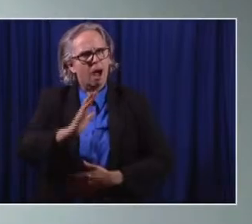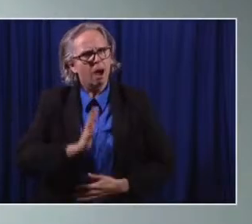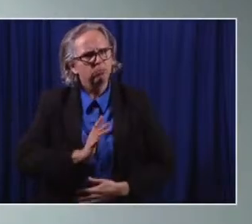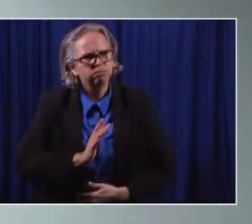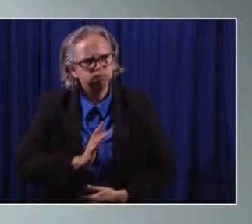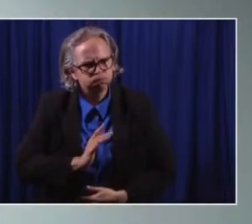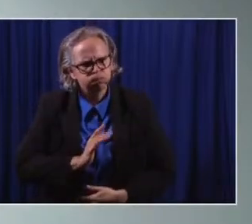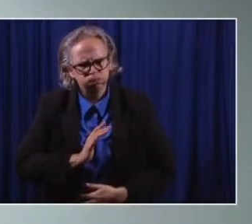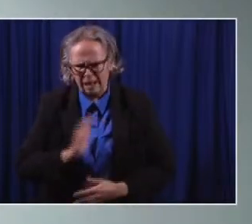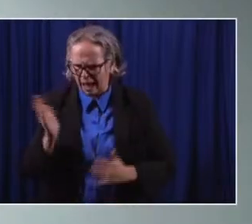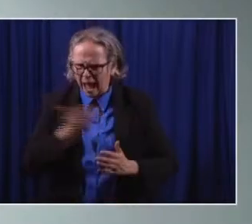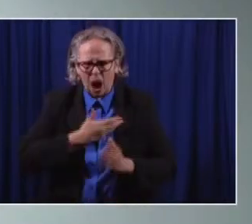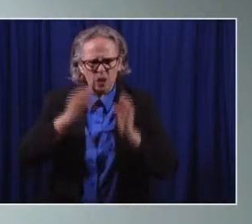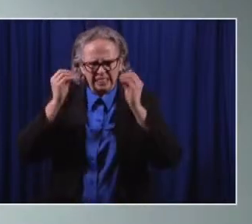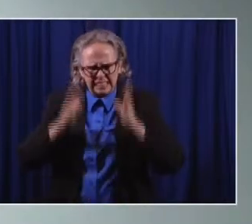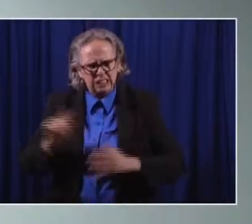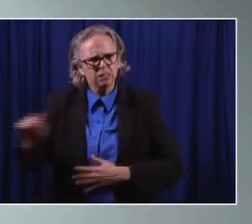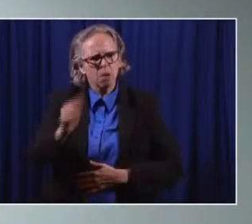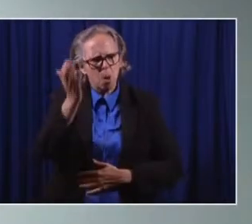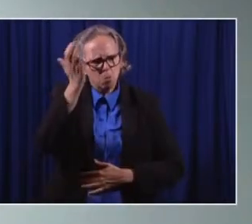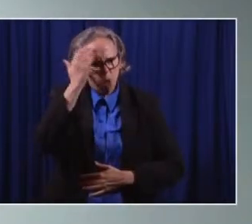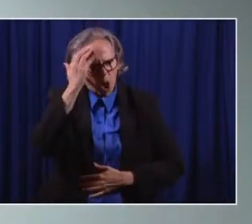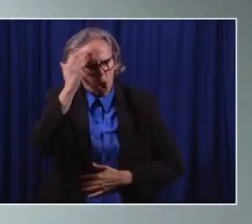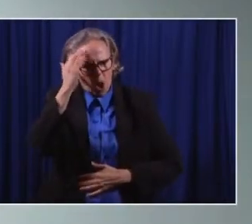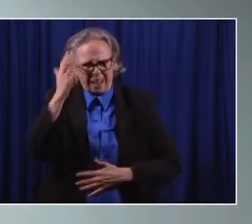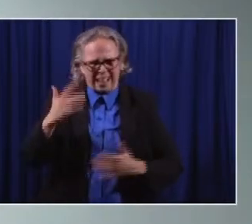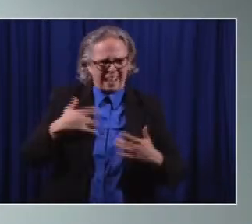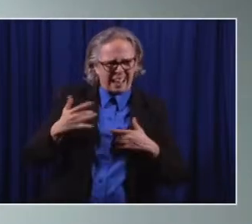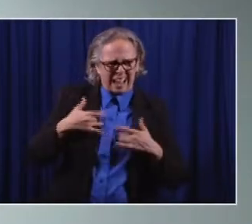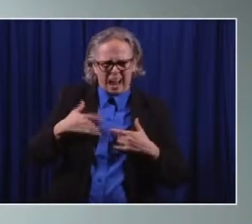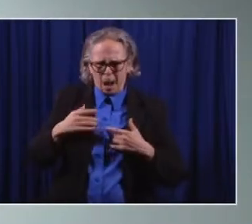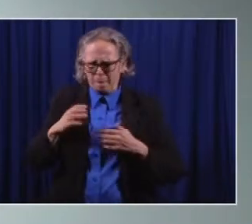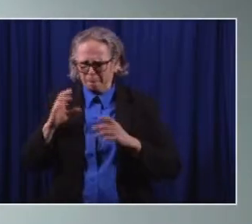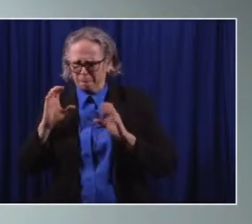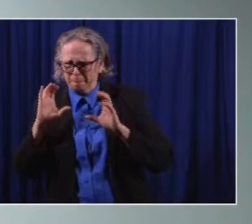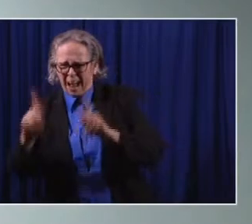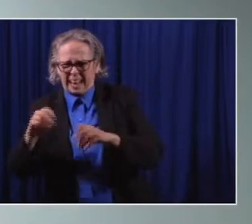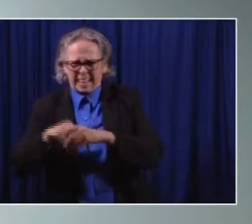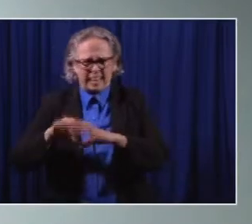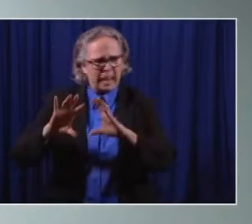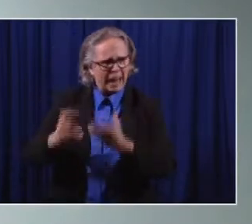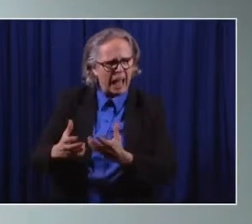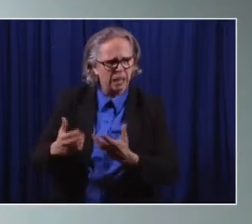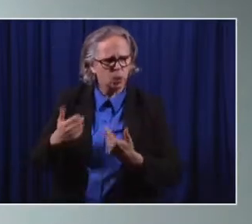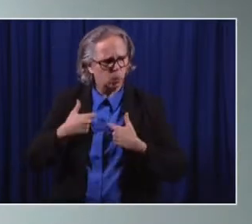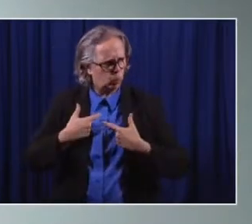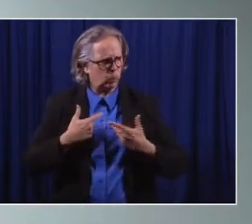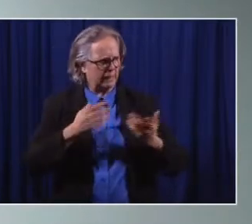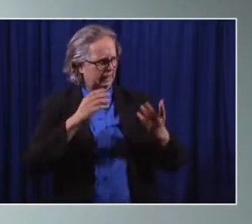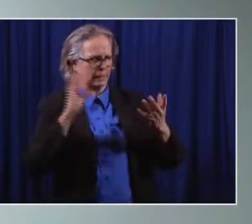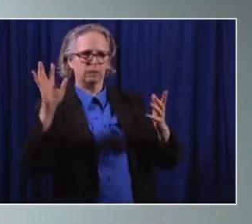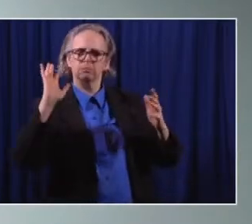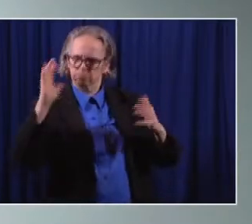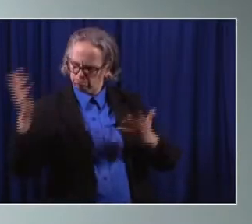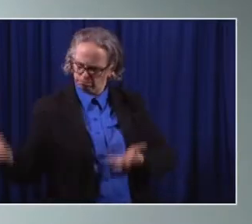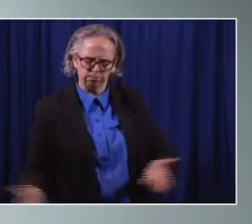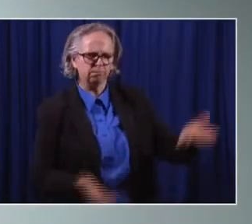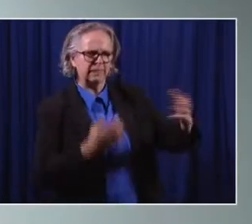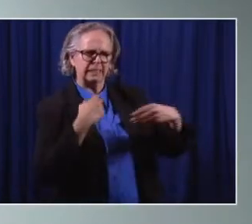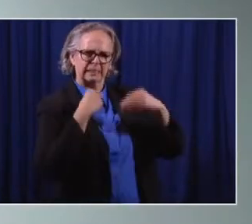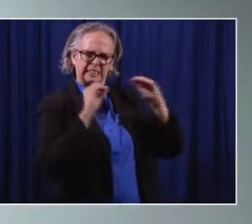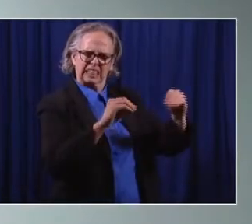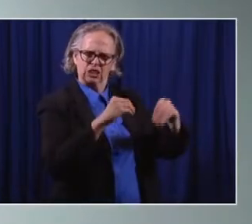had concerns about coming back as well as our instructors. And yes, it is Barberton teachers, Barberton curriculum,